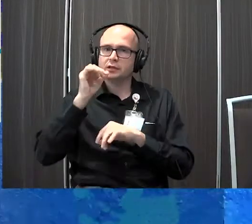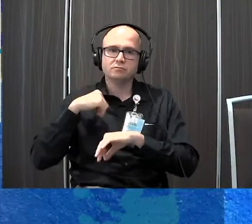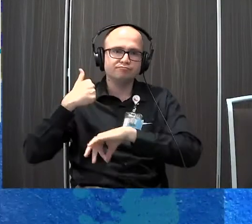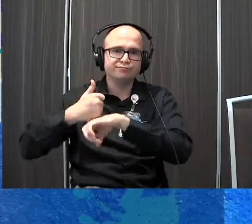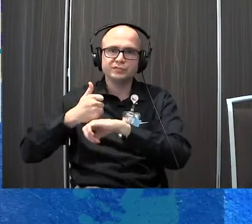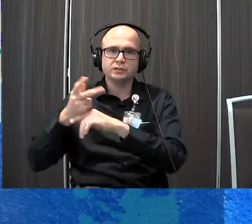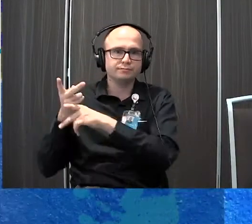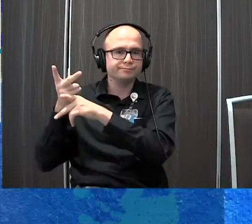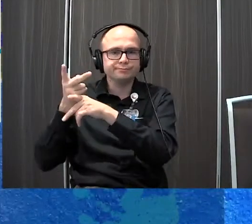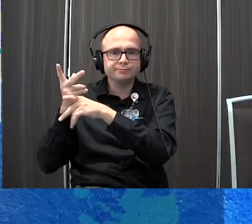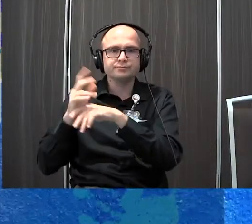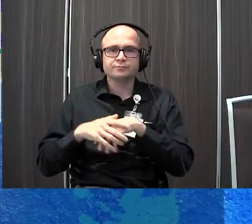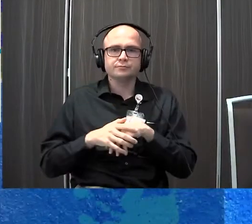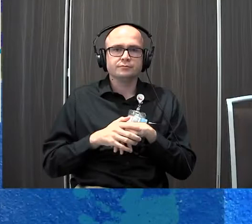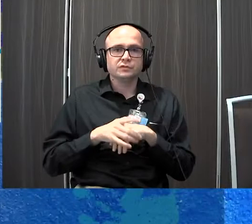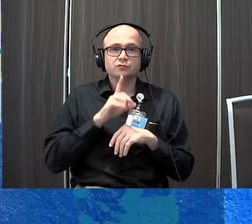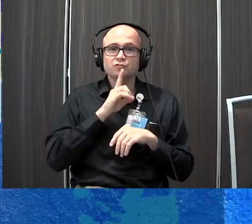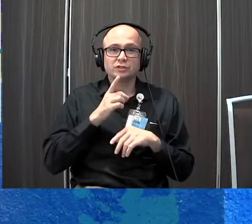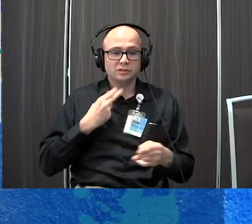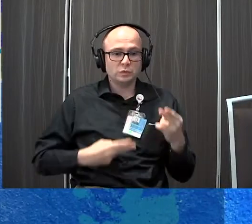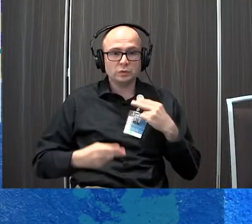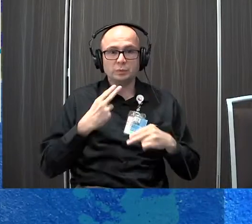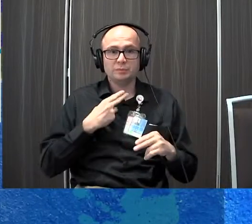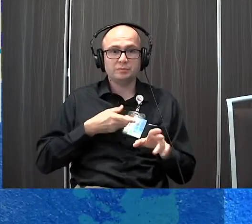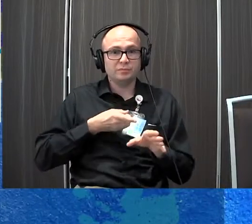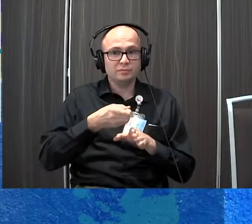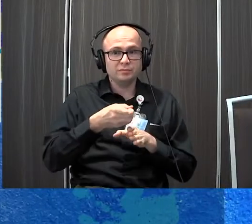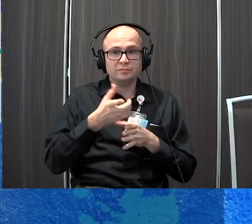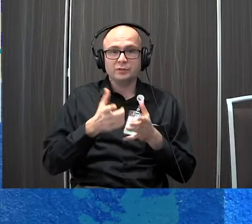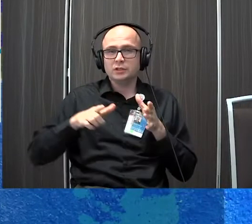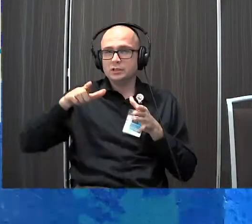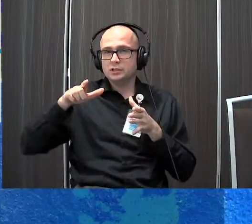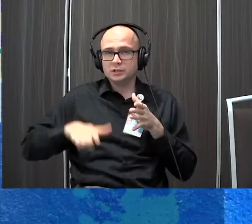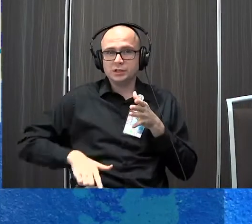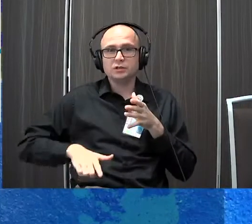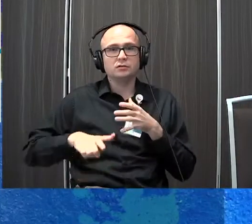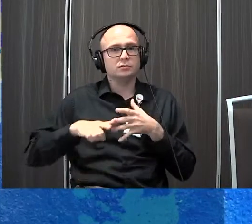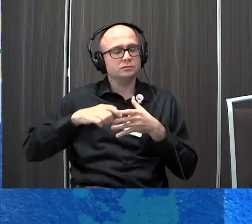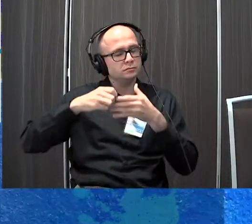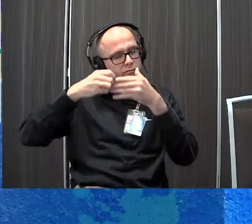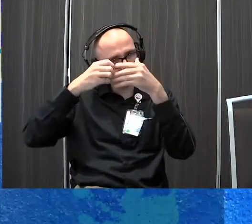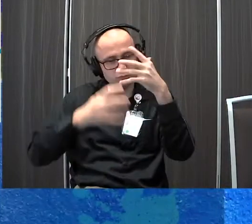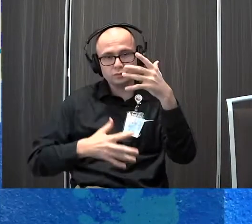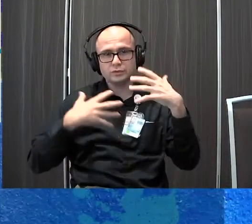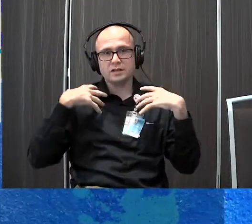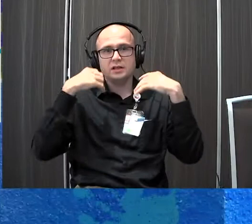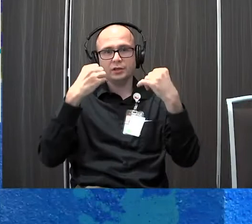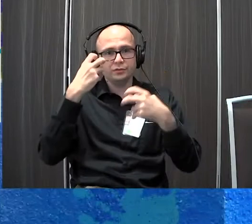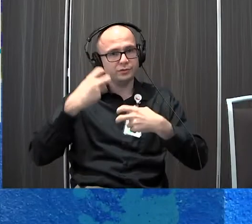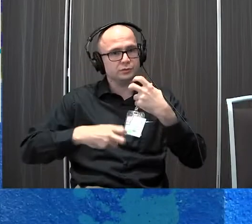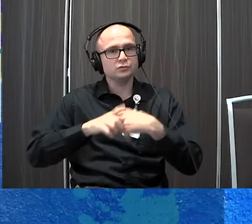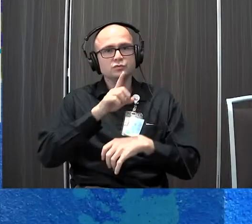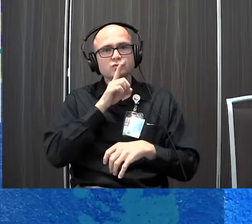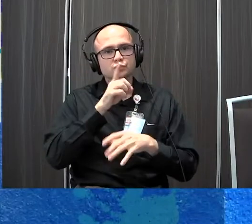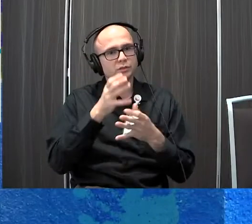care. And really, endocrinology may feature fairly low on the very large laundry list of all the health issues that really need to